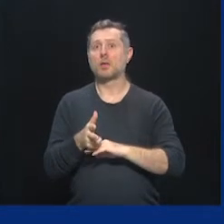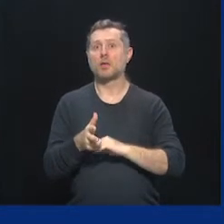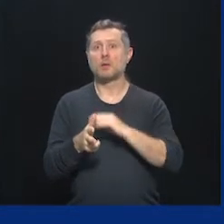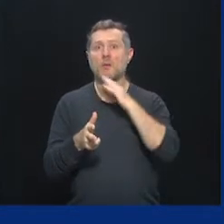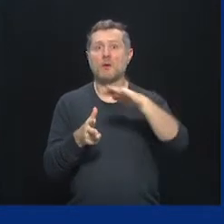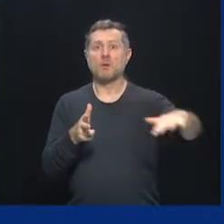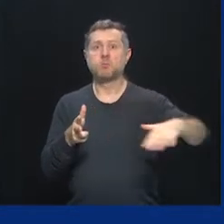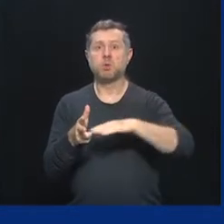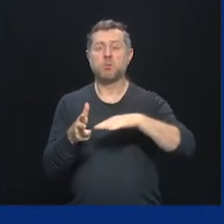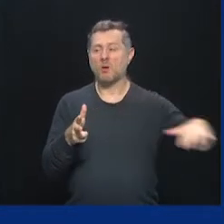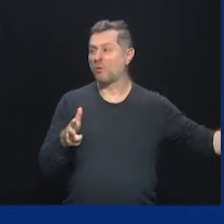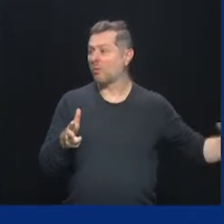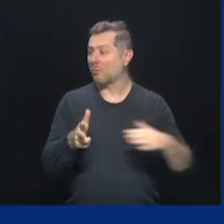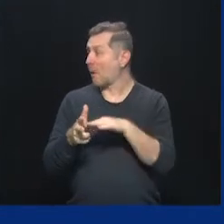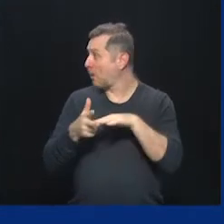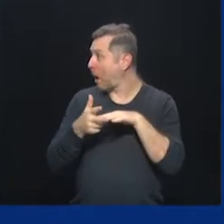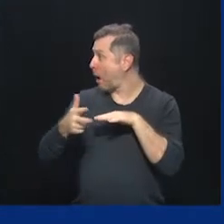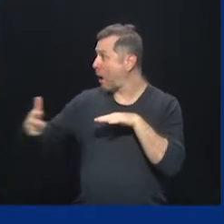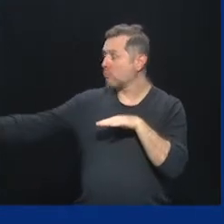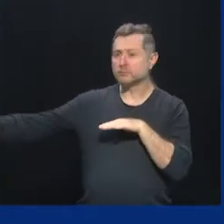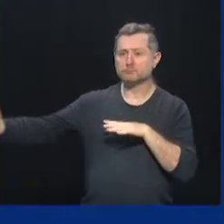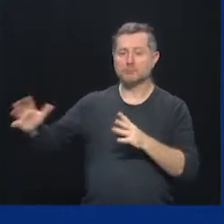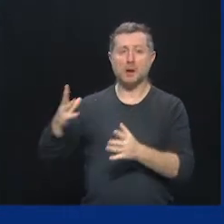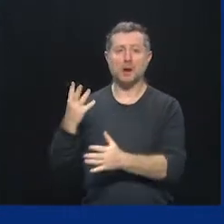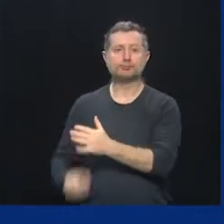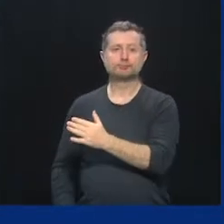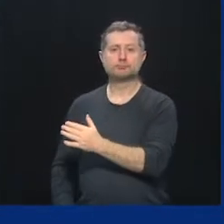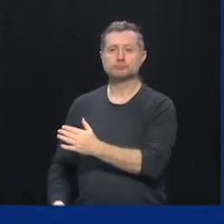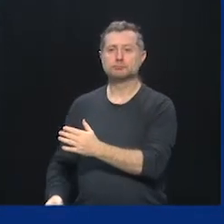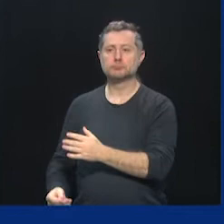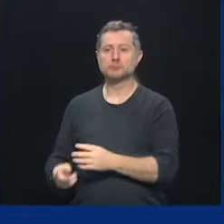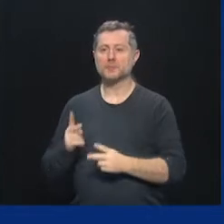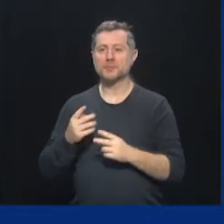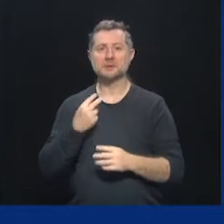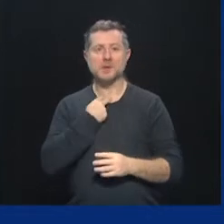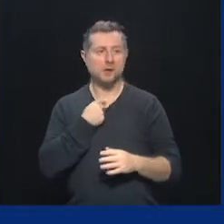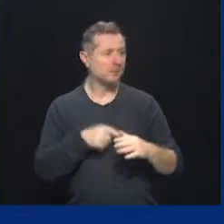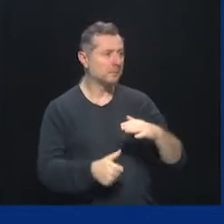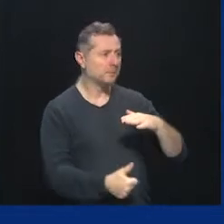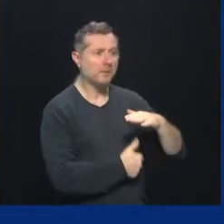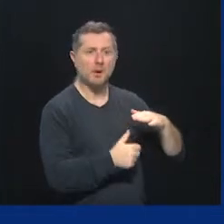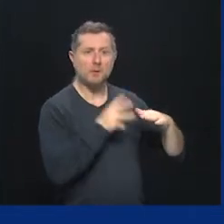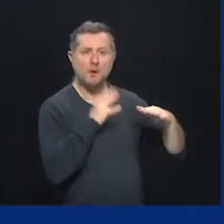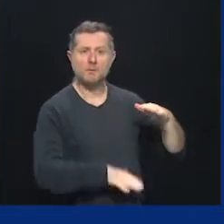home from work. People trapped in their basements, not able to escape.